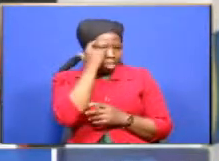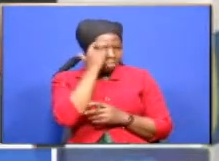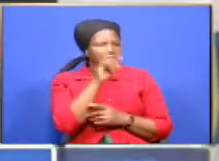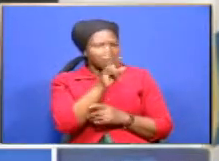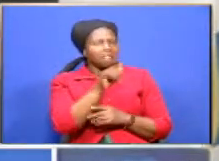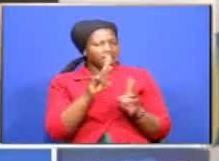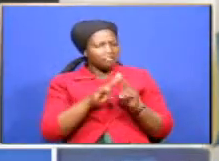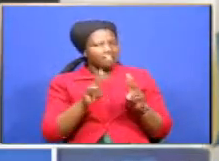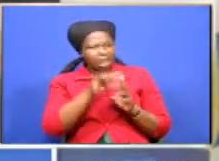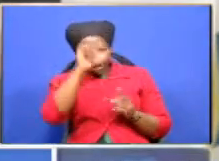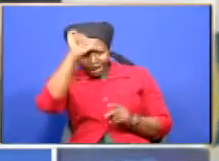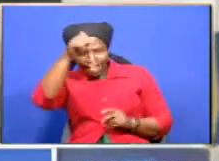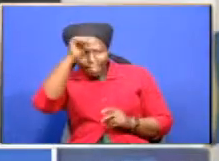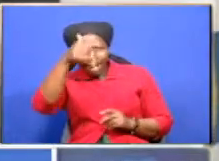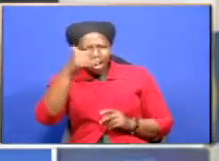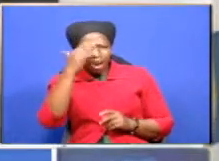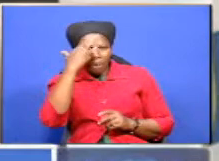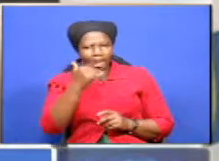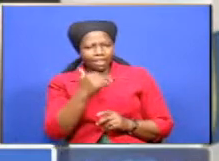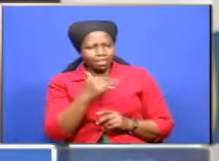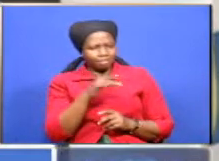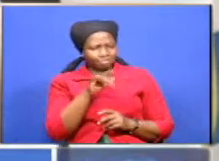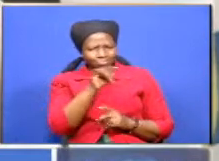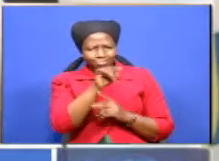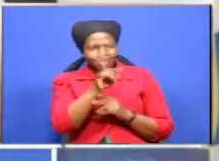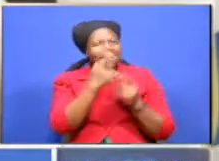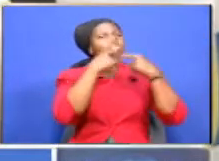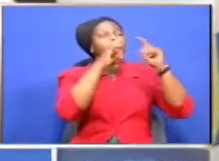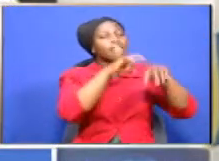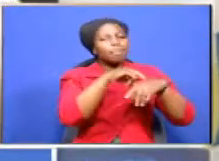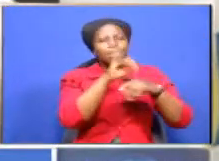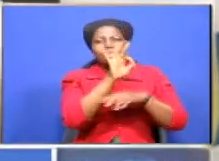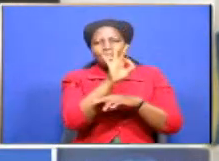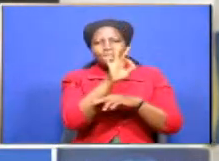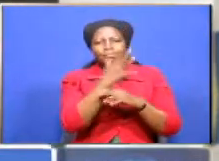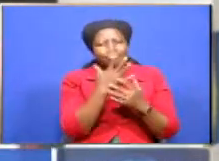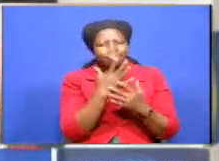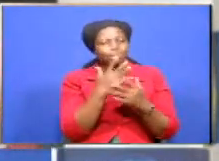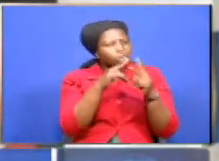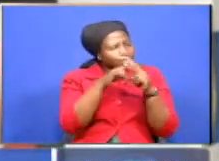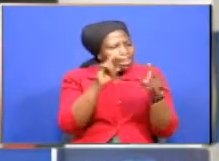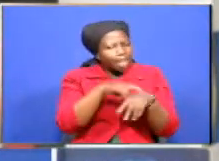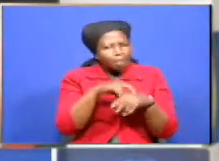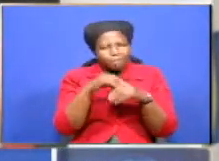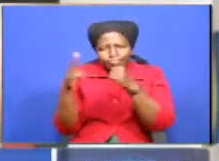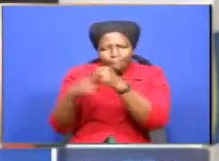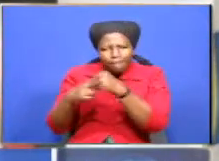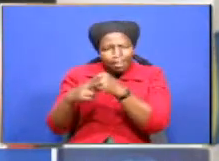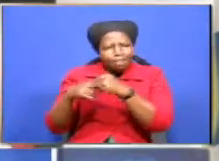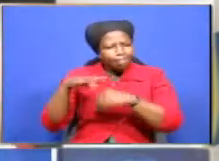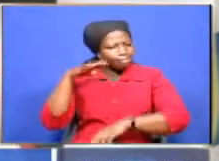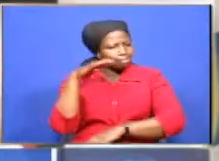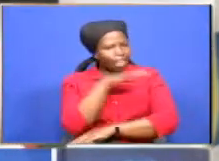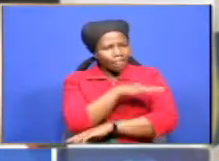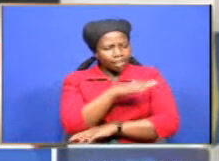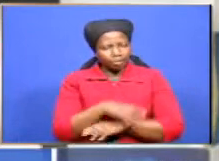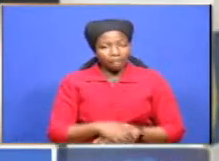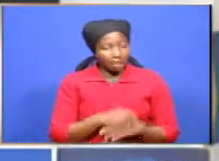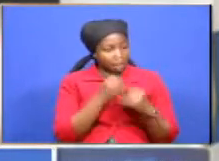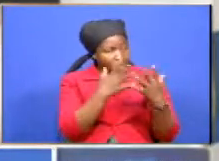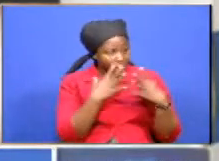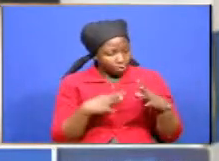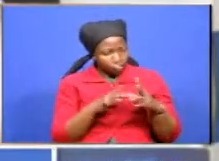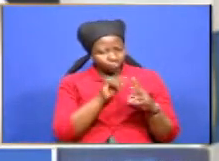smart, because it was announced at 3 to take effect at 7 p.m., quite a number of them